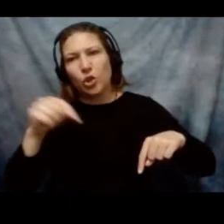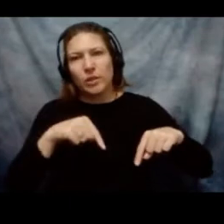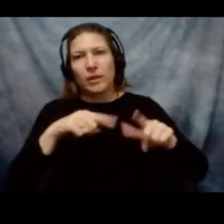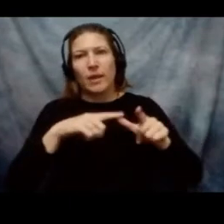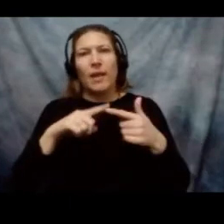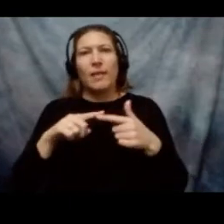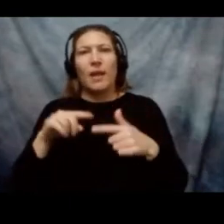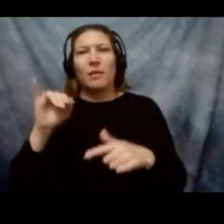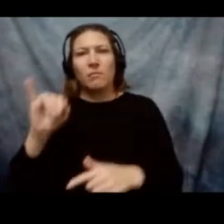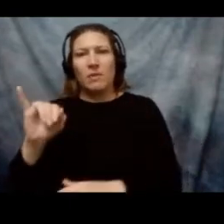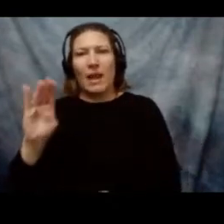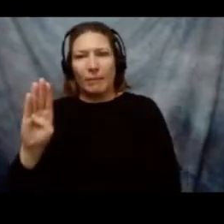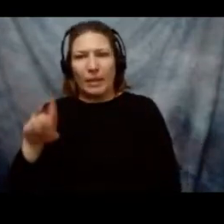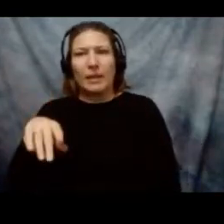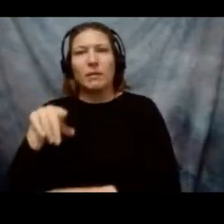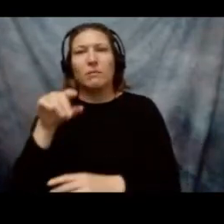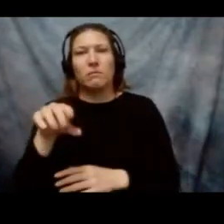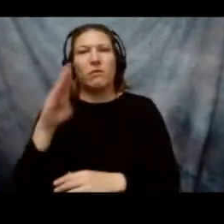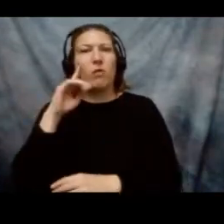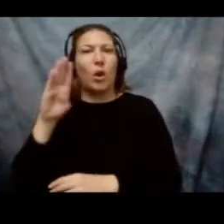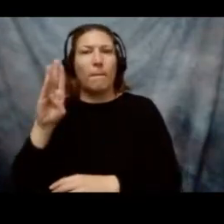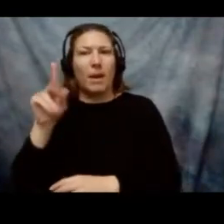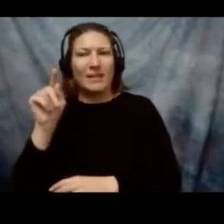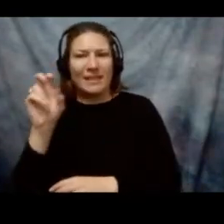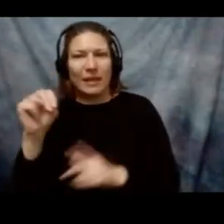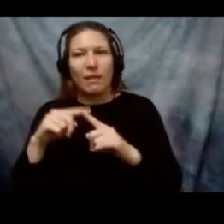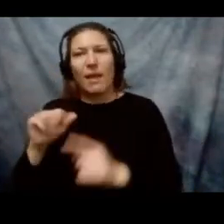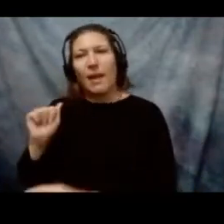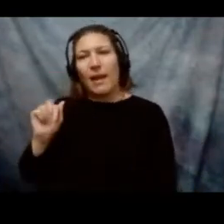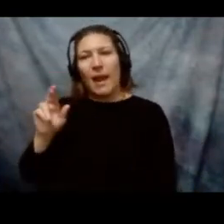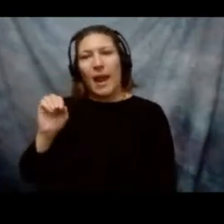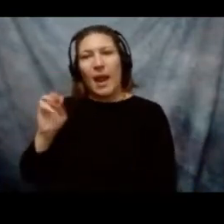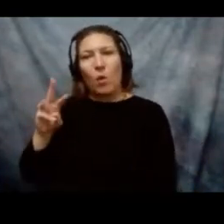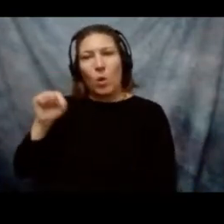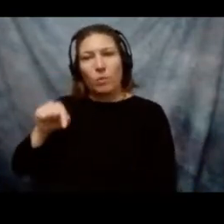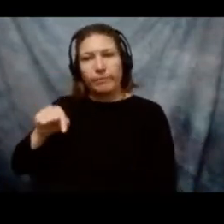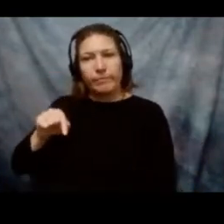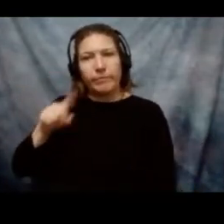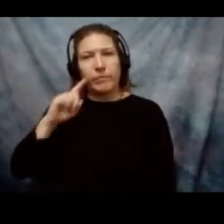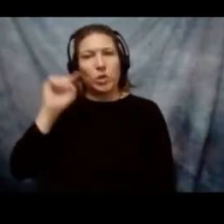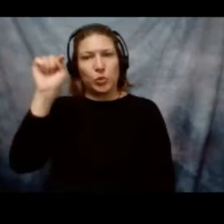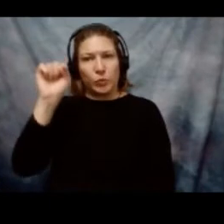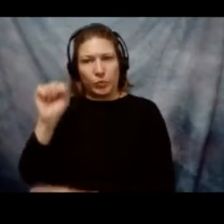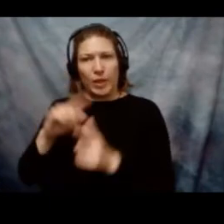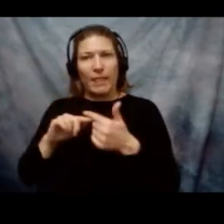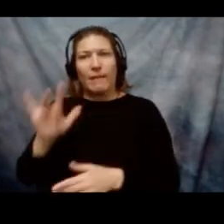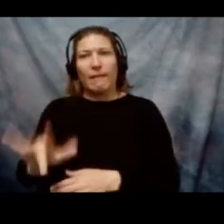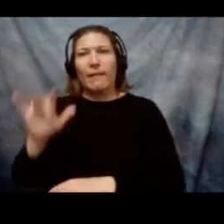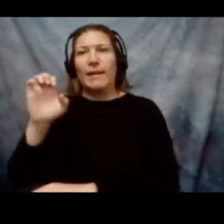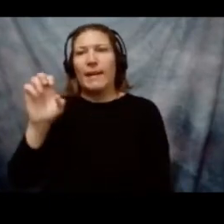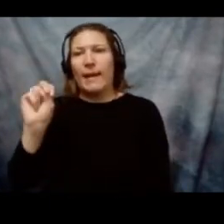the arrow key to get my rounded edge button, and I can press Enter. That gives me my crosshairs.